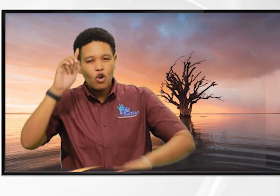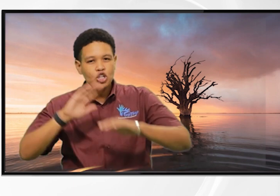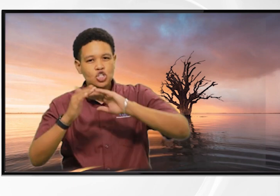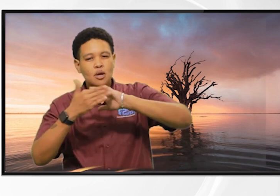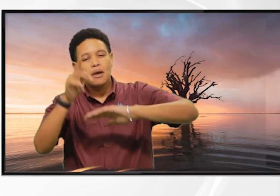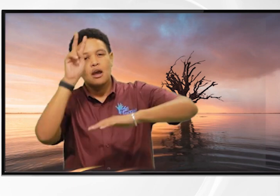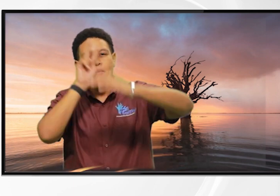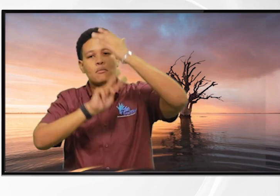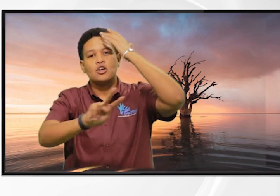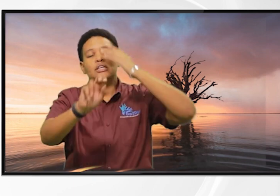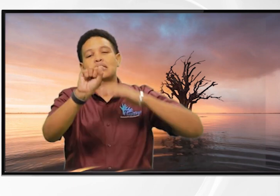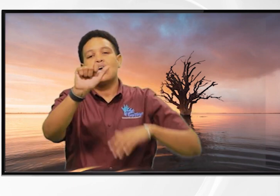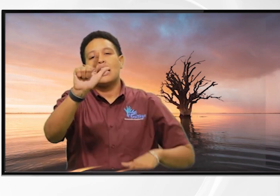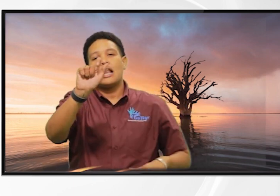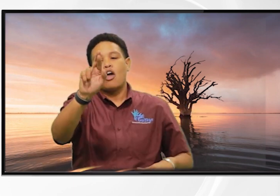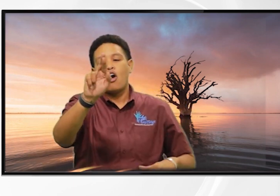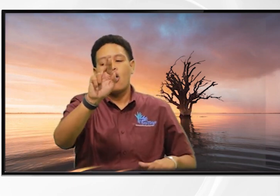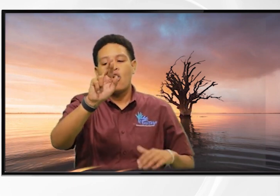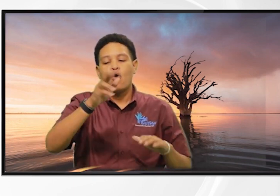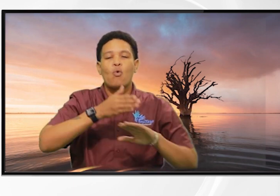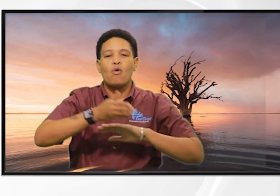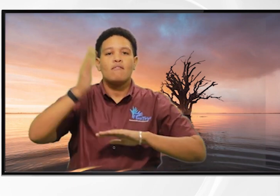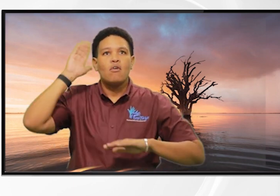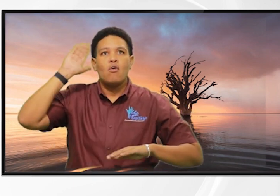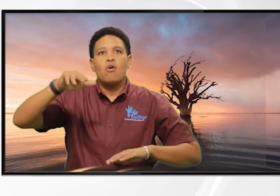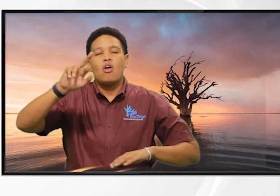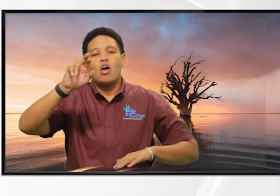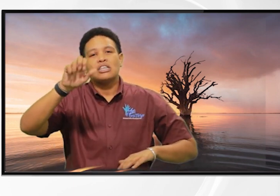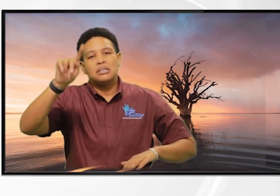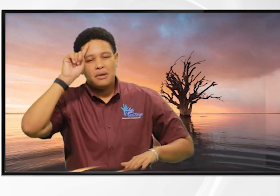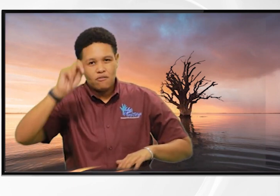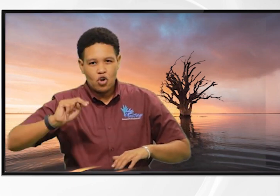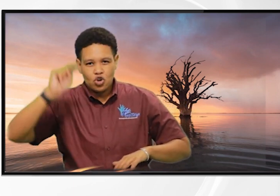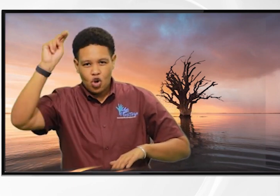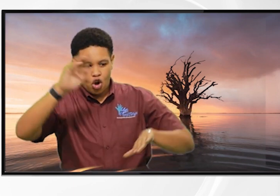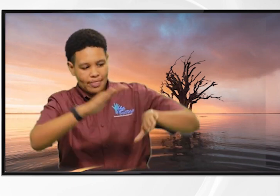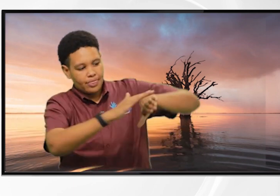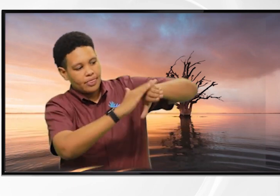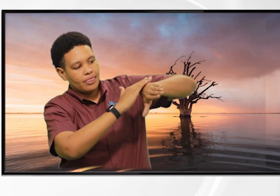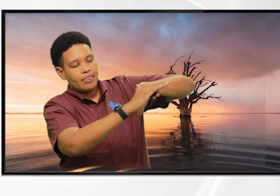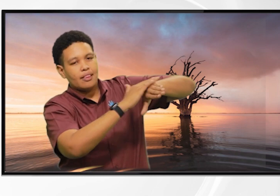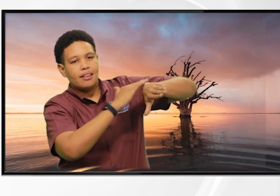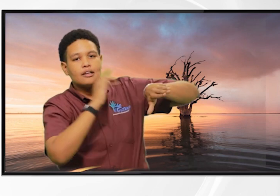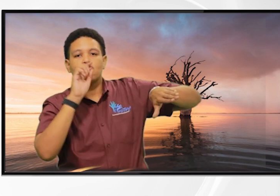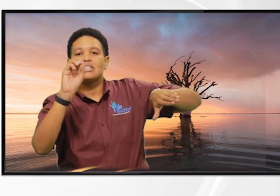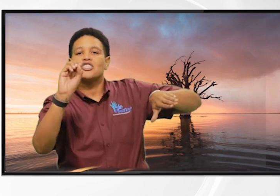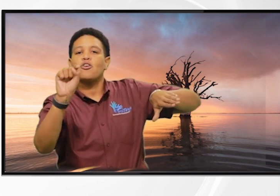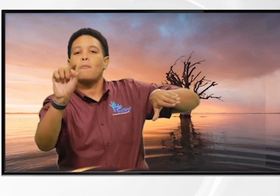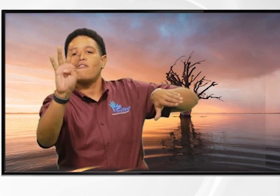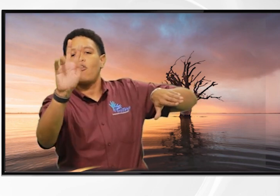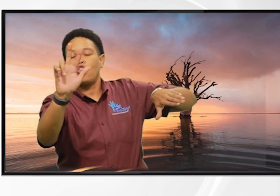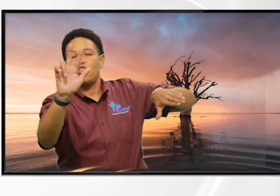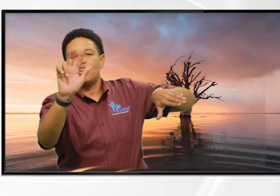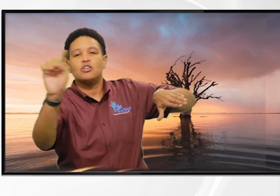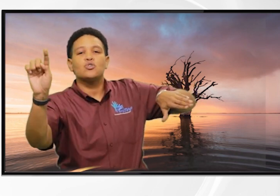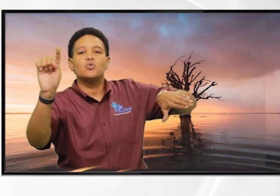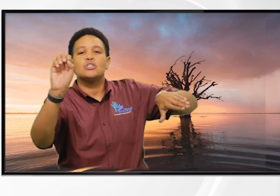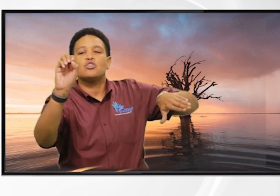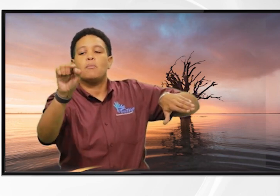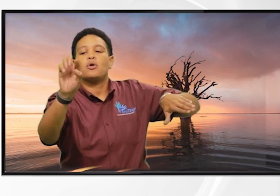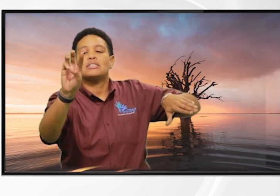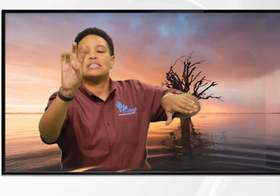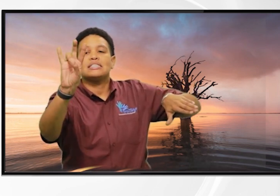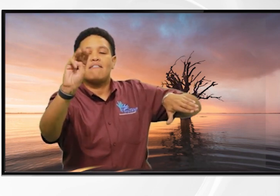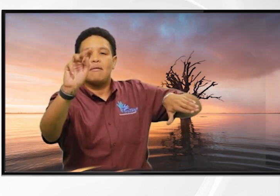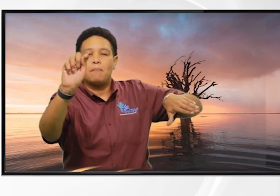Jamaica, projected SLR over all RCPs for the North Coast is 0.43 to